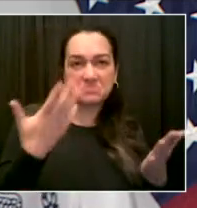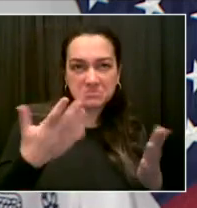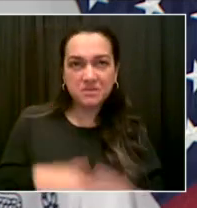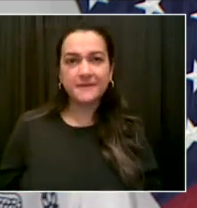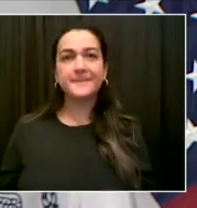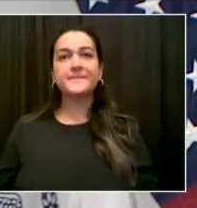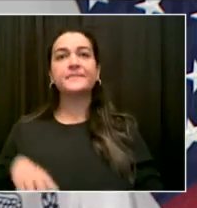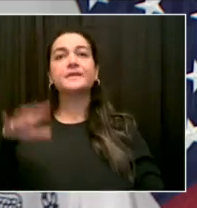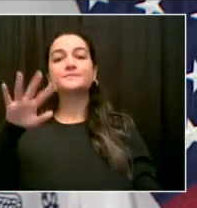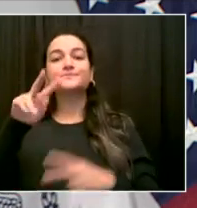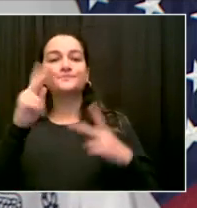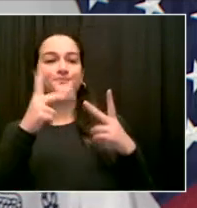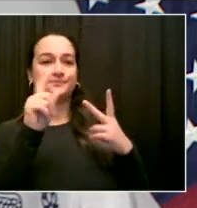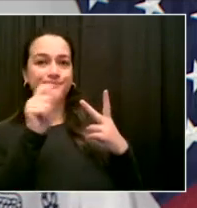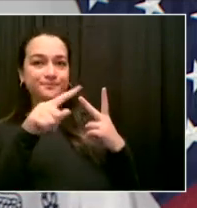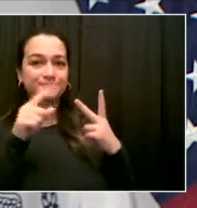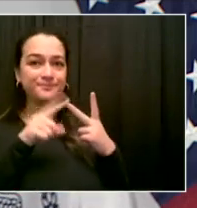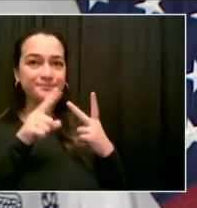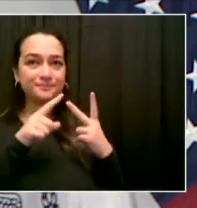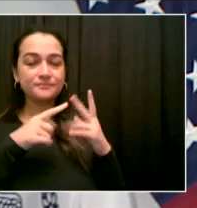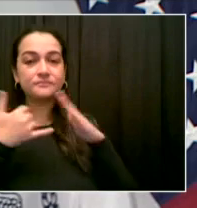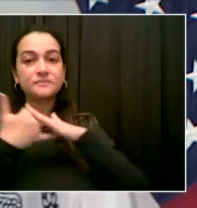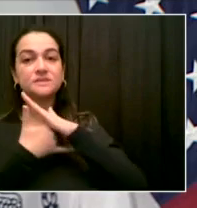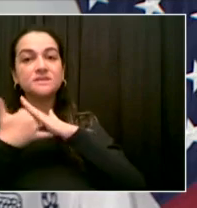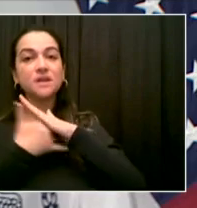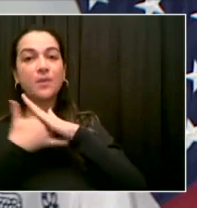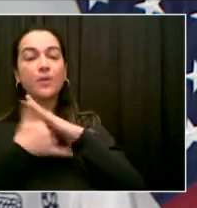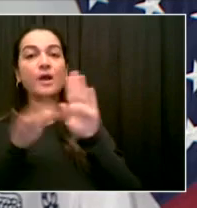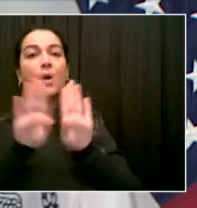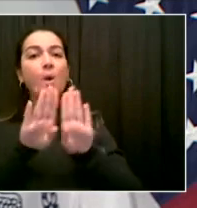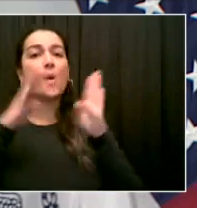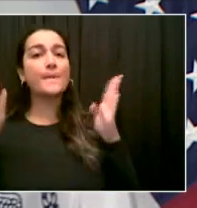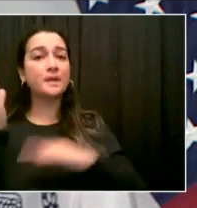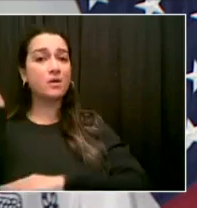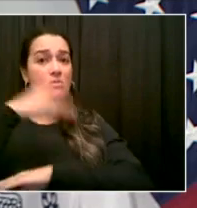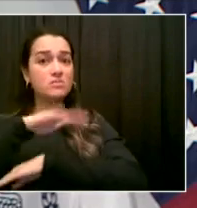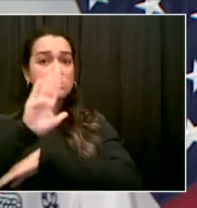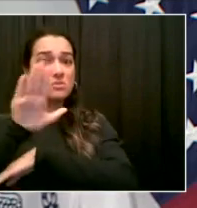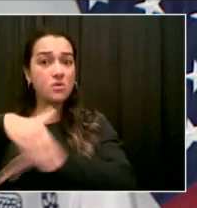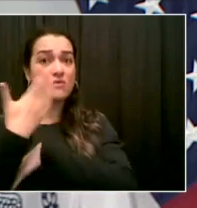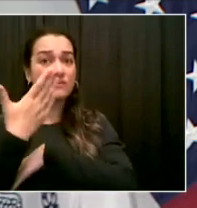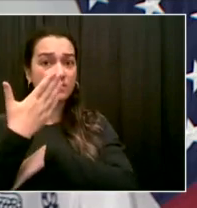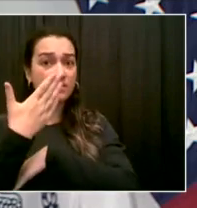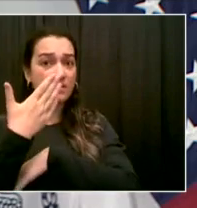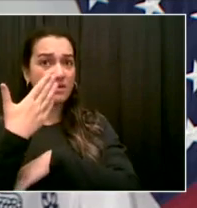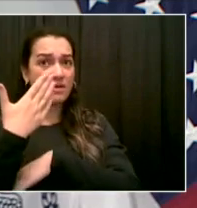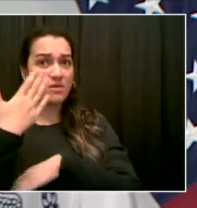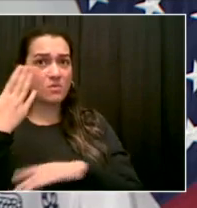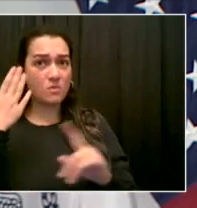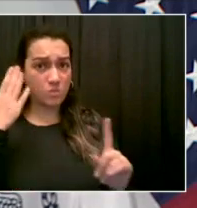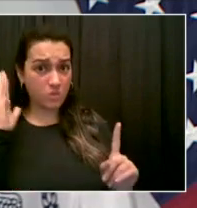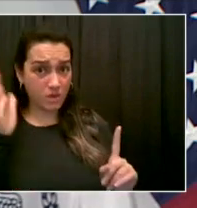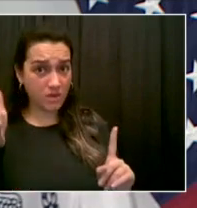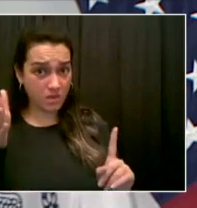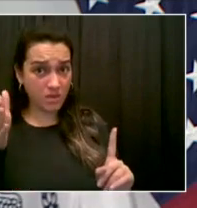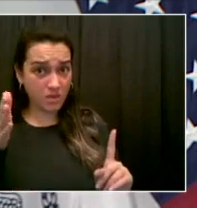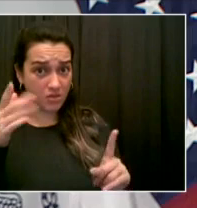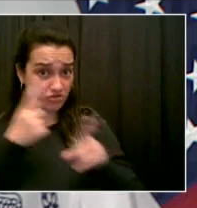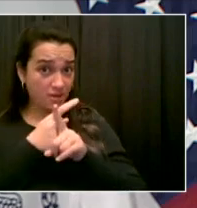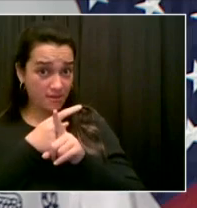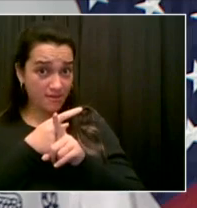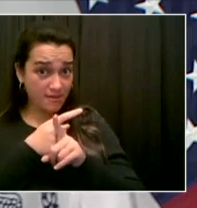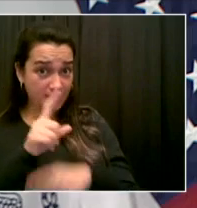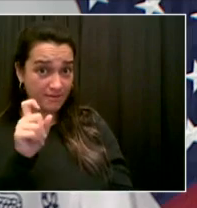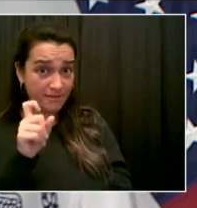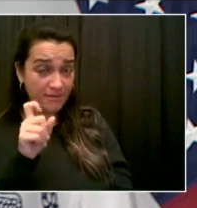what happens to the homeless population? As you know, in addition to the deep cleaning on the subways, this has been a way to